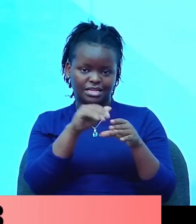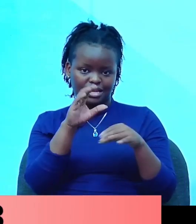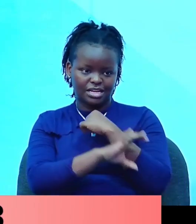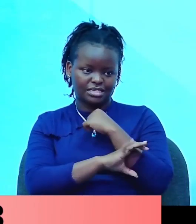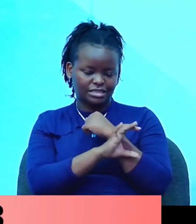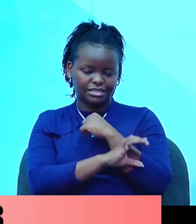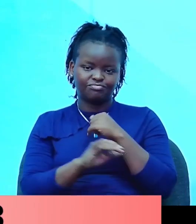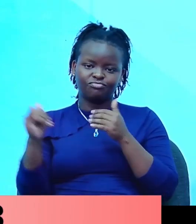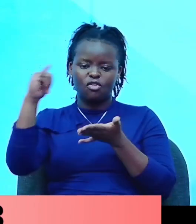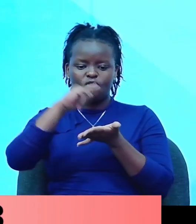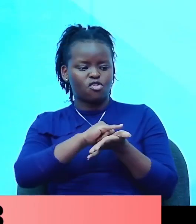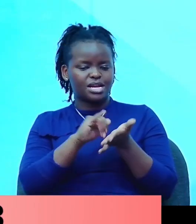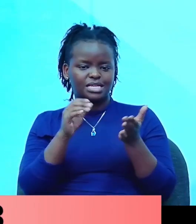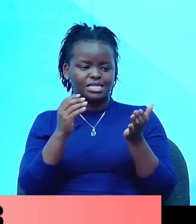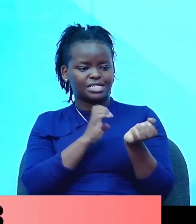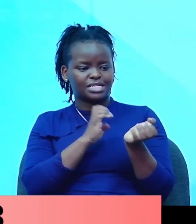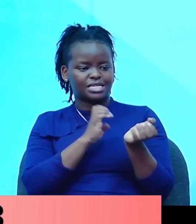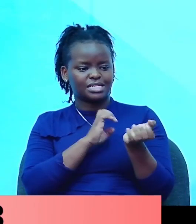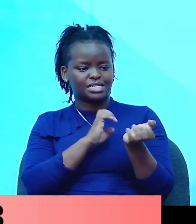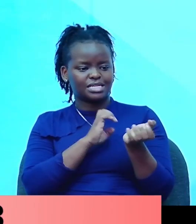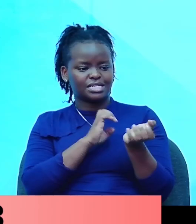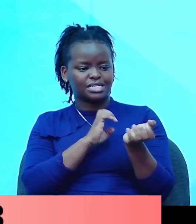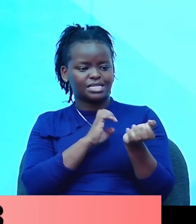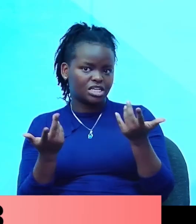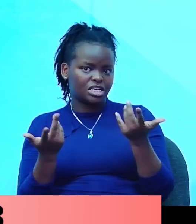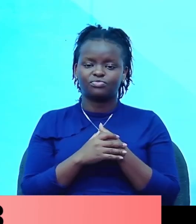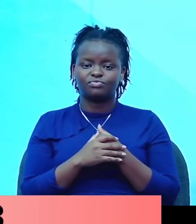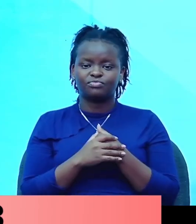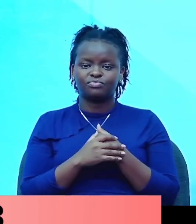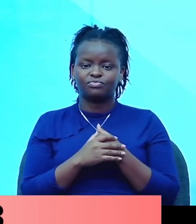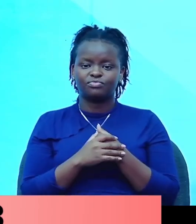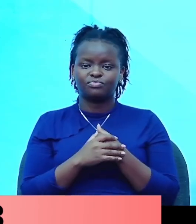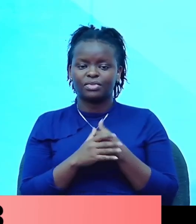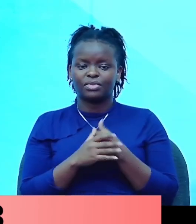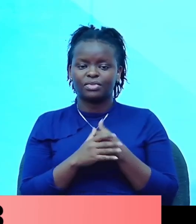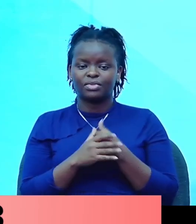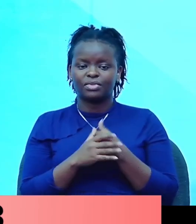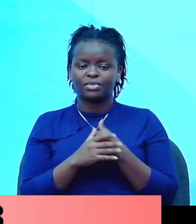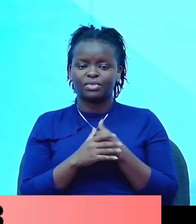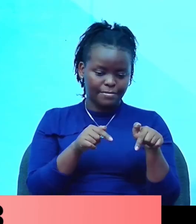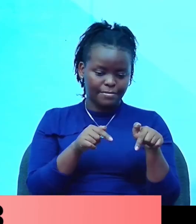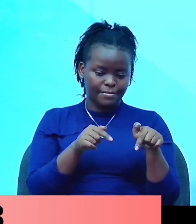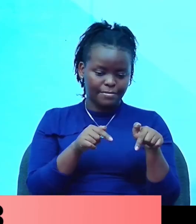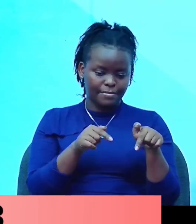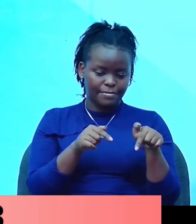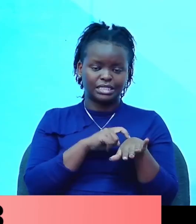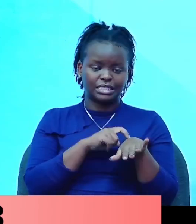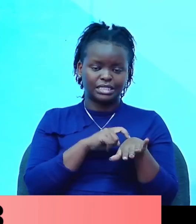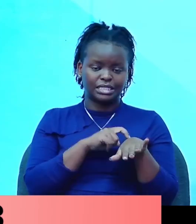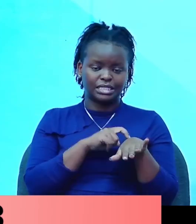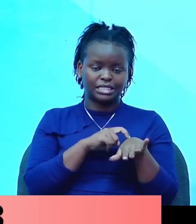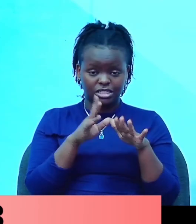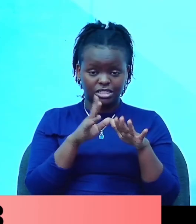exchange coming in, people coming to spend. For sure, once they finish, we've seen in the past,